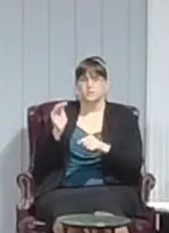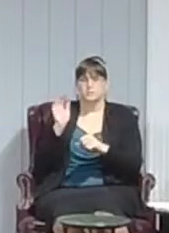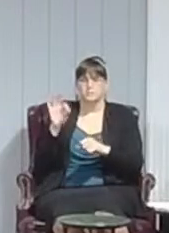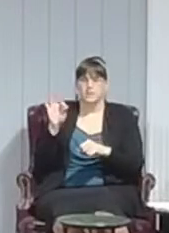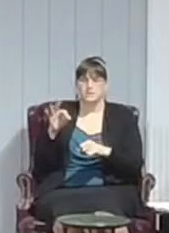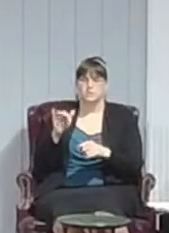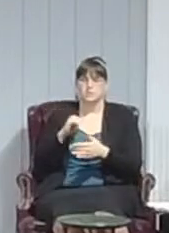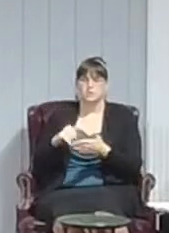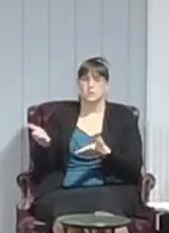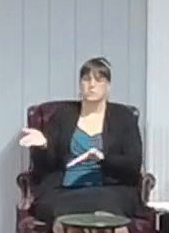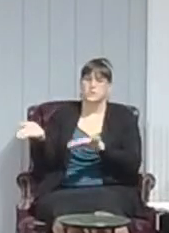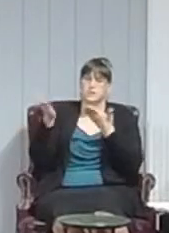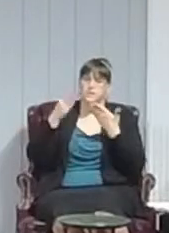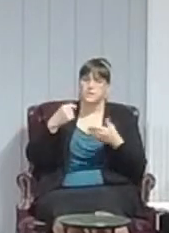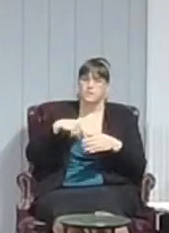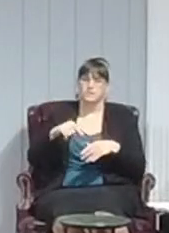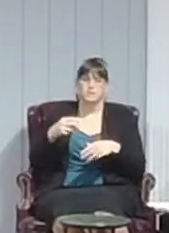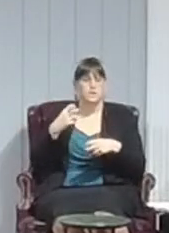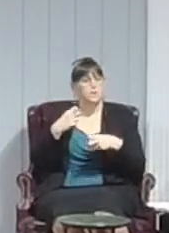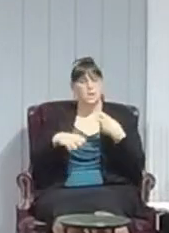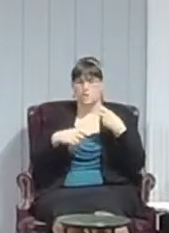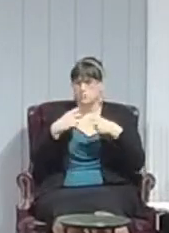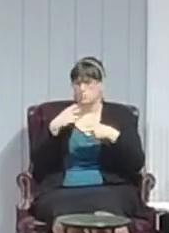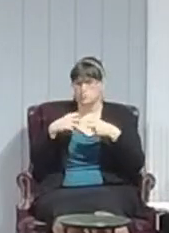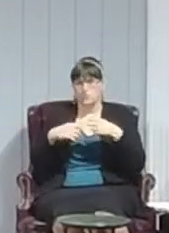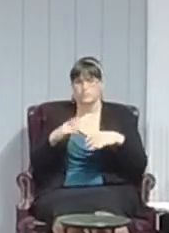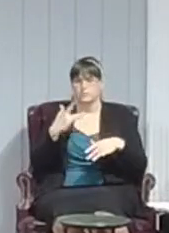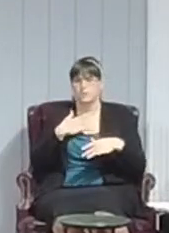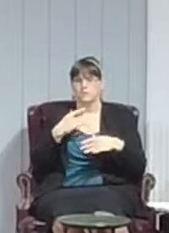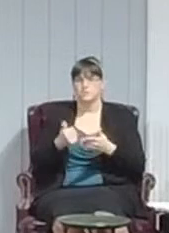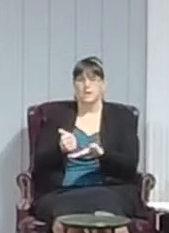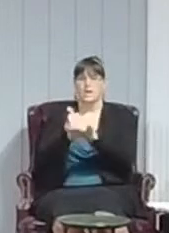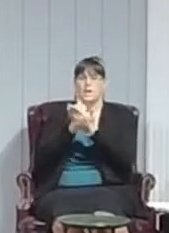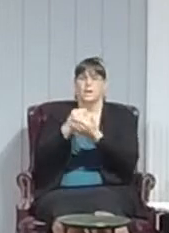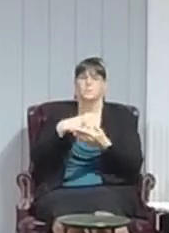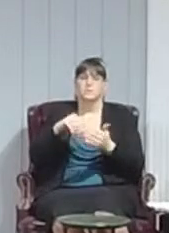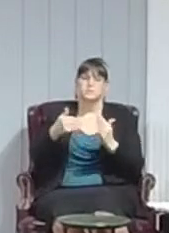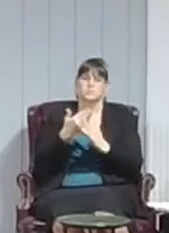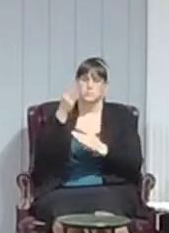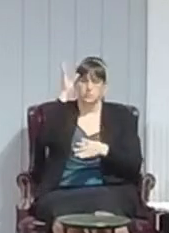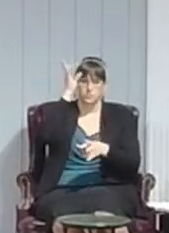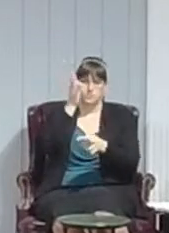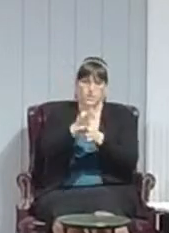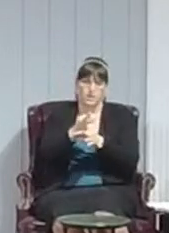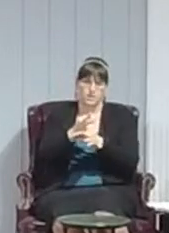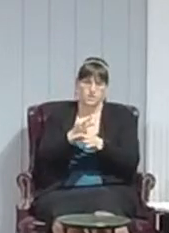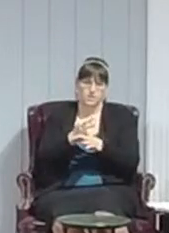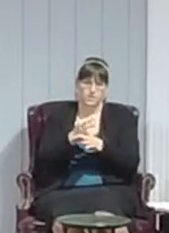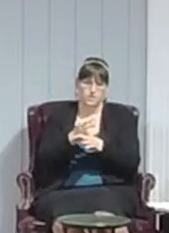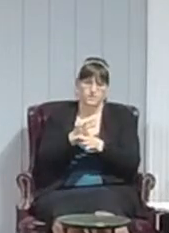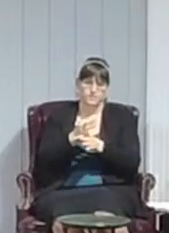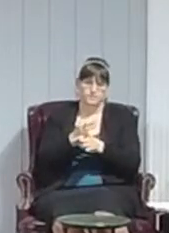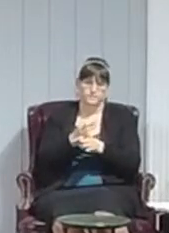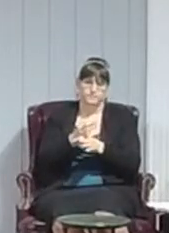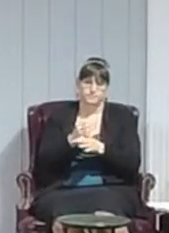untroubled hearts. Help us, Heavenly Father, through faith and through the